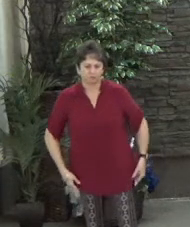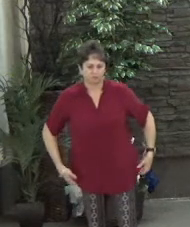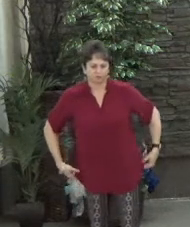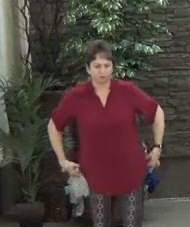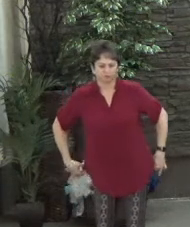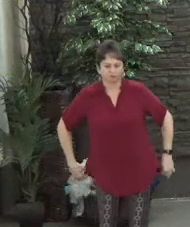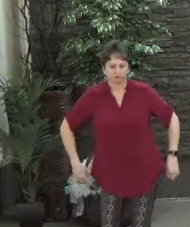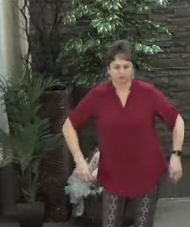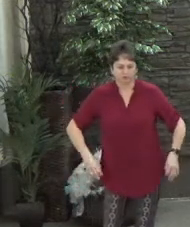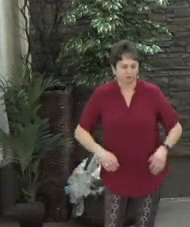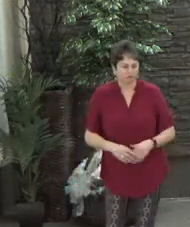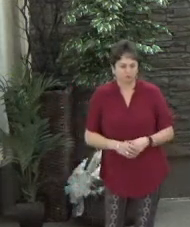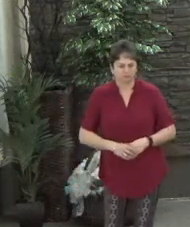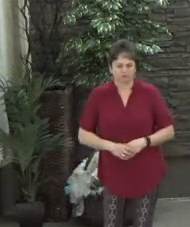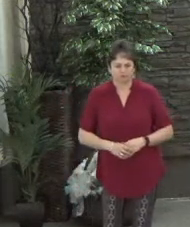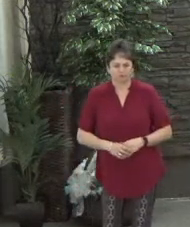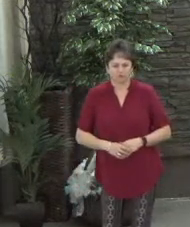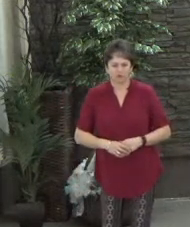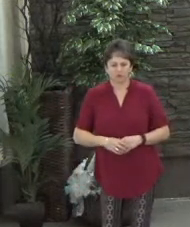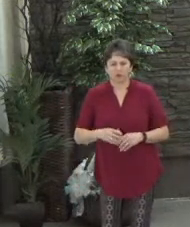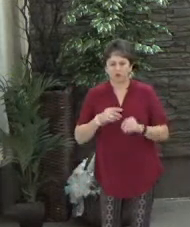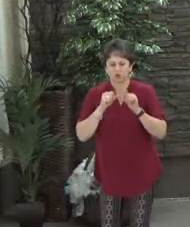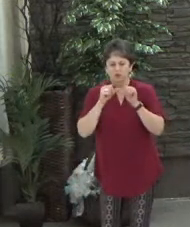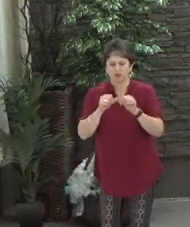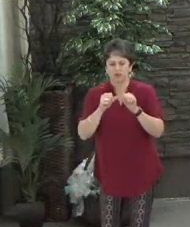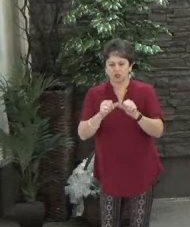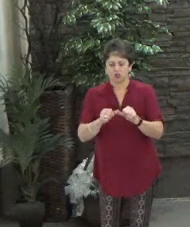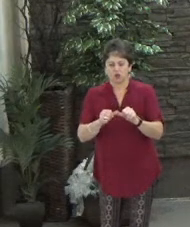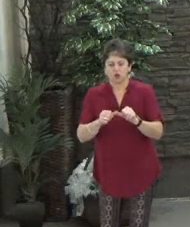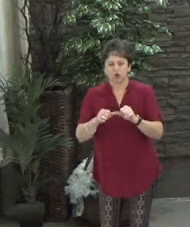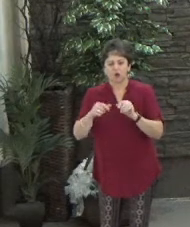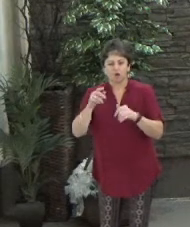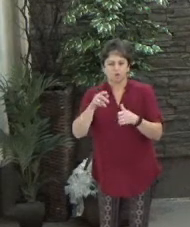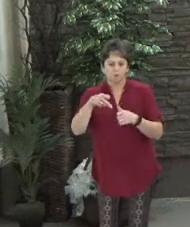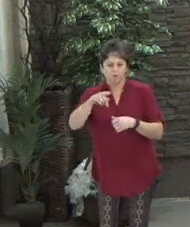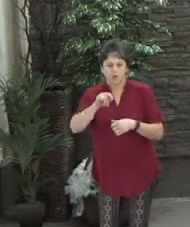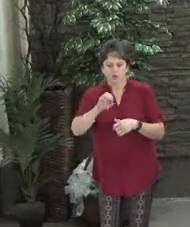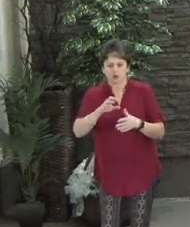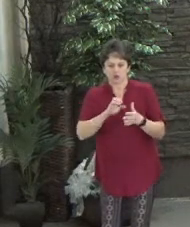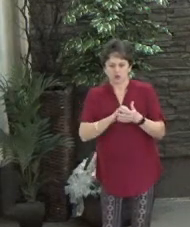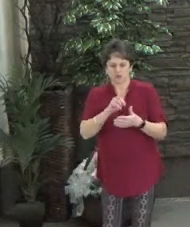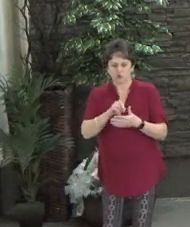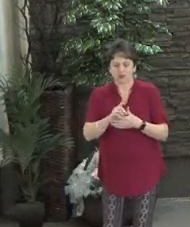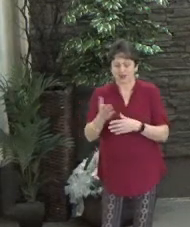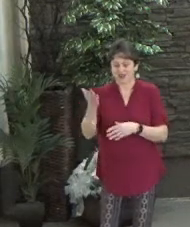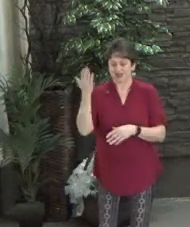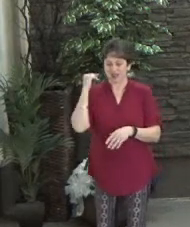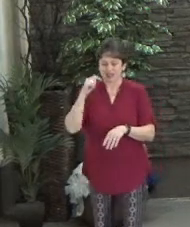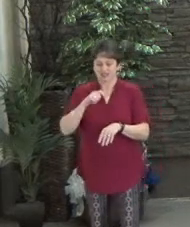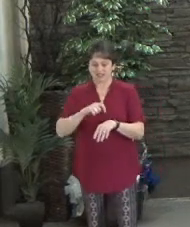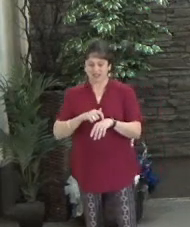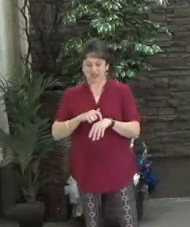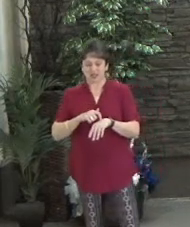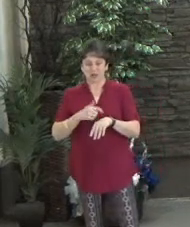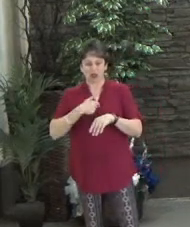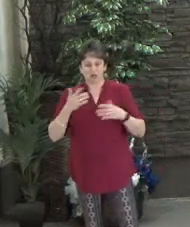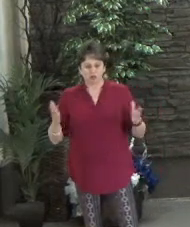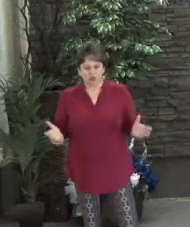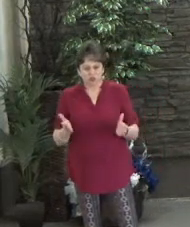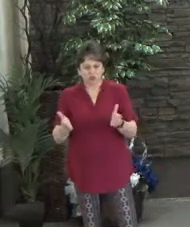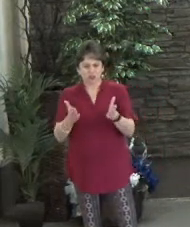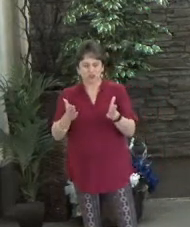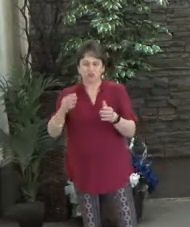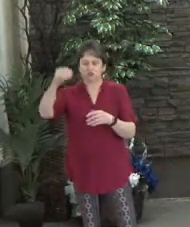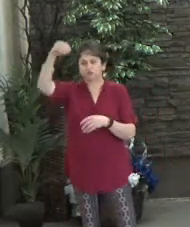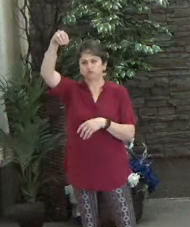As we begin this morning, we're continuing in 1 Peter. And when I stopped last time, I was encouraging us to turn on